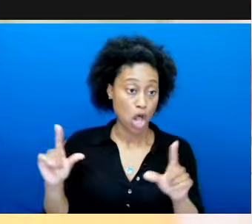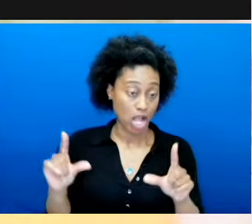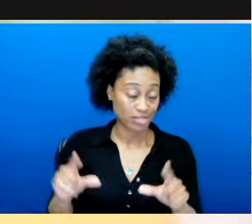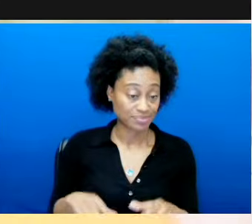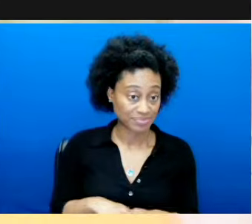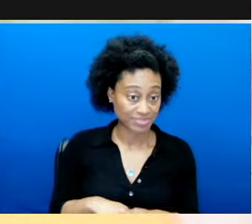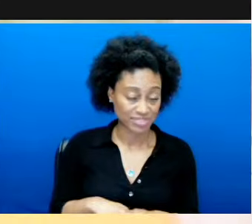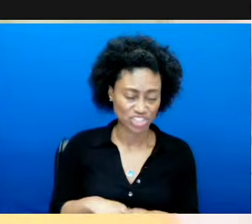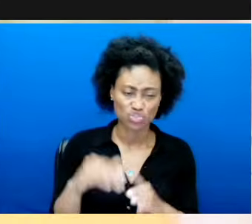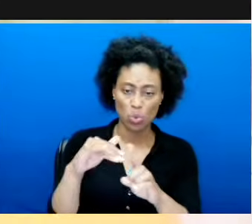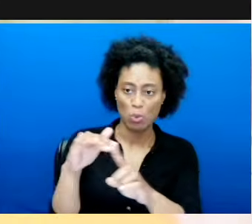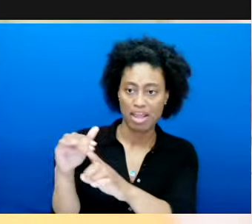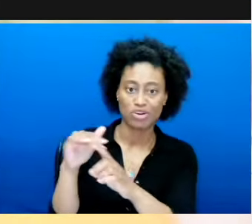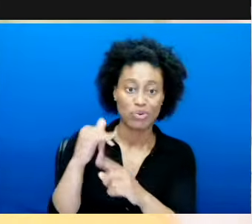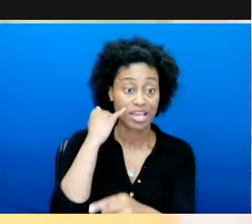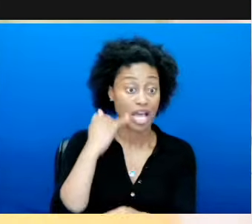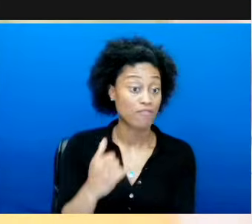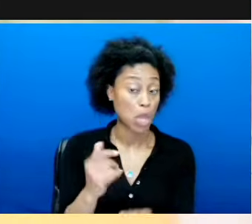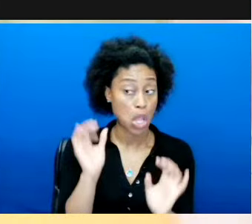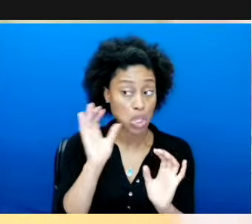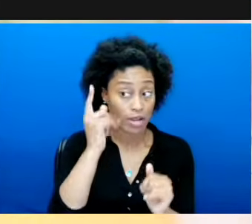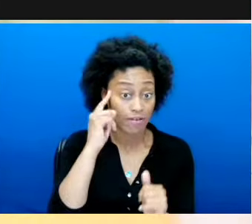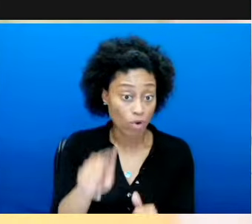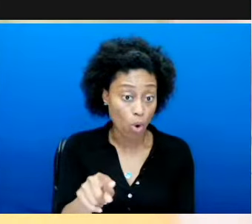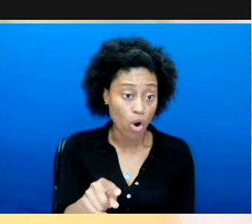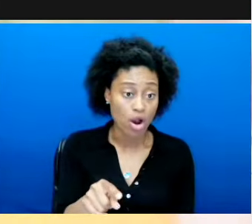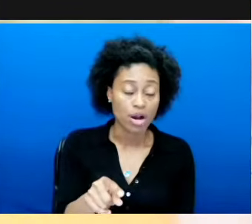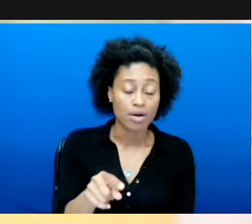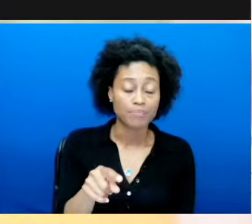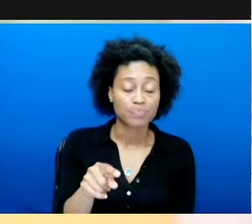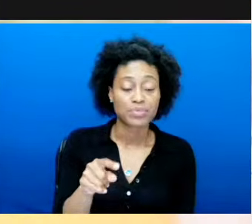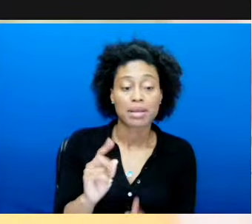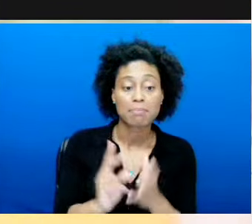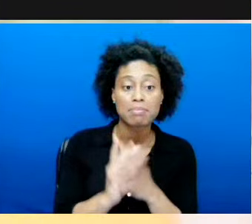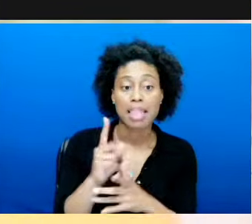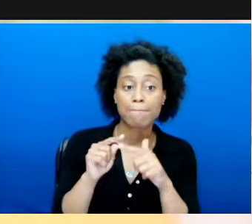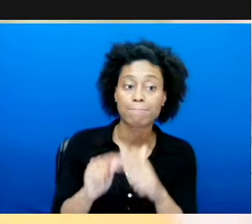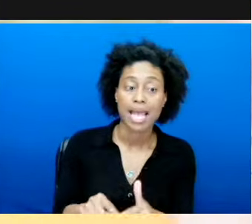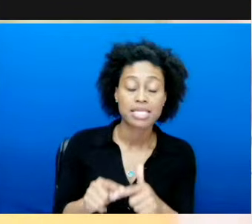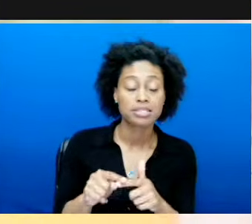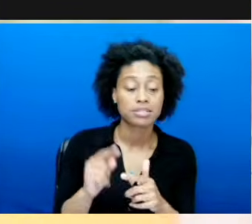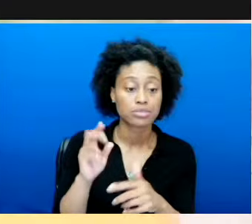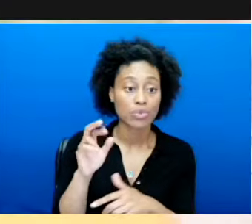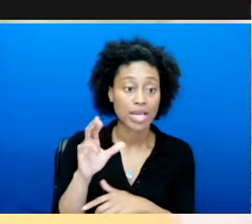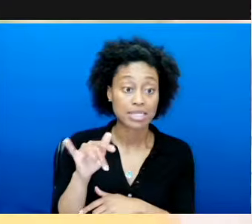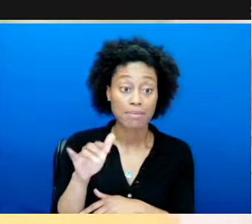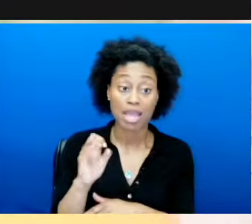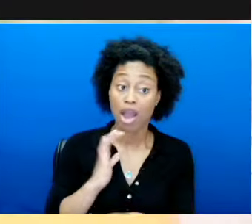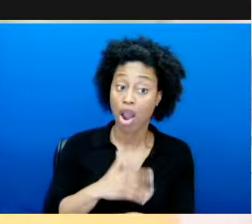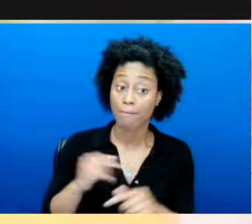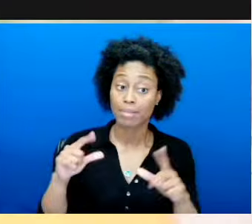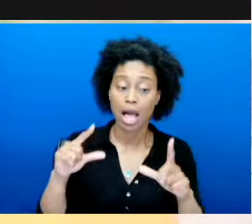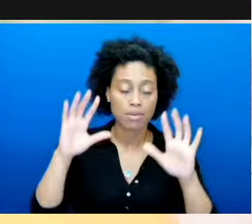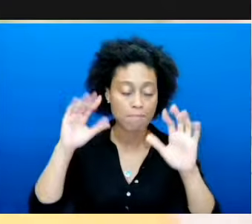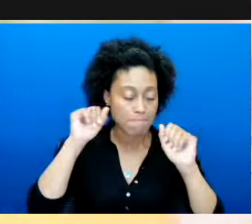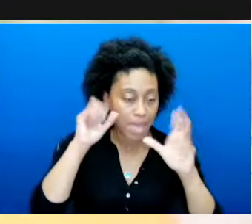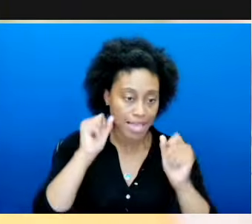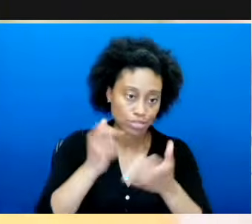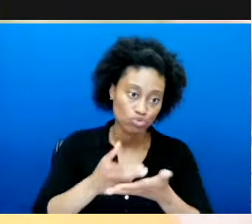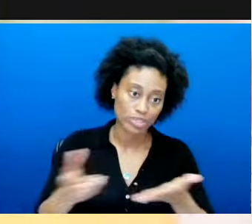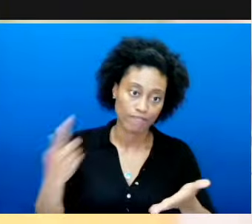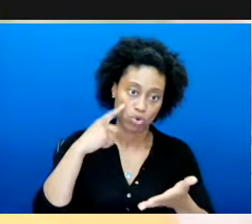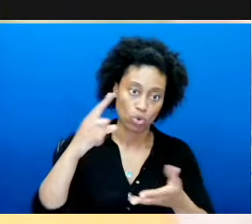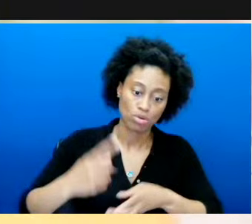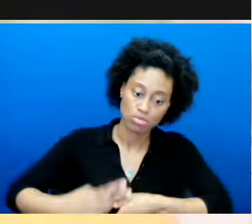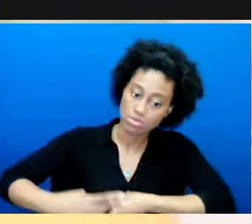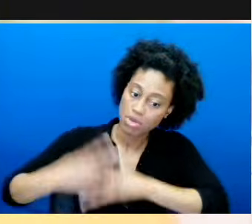just a reminder for those that are looking for plant-based recipes. Our blog is an amazing resource of